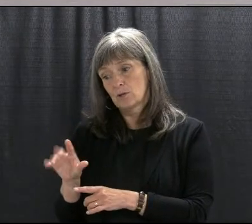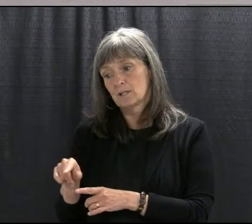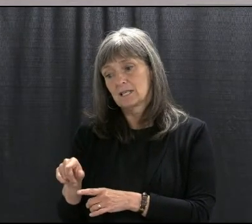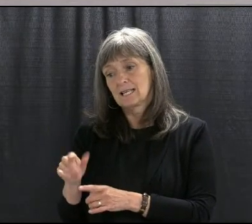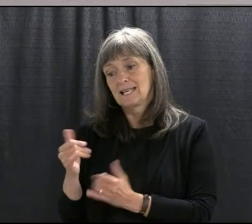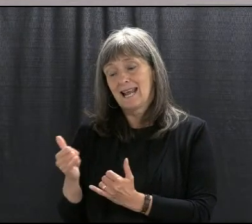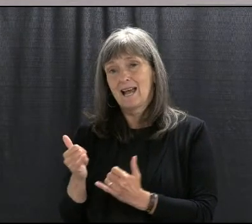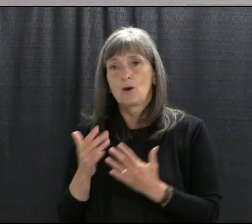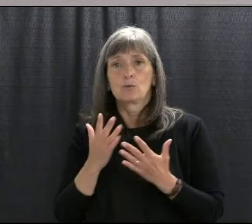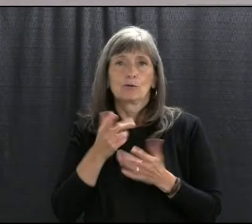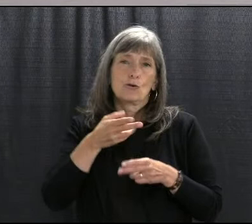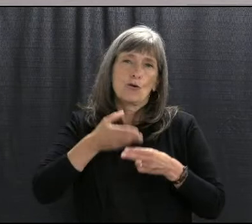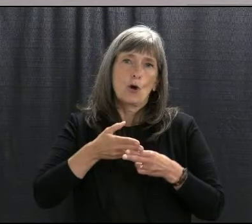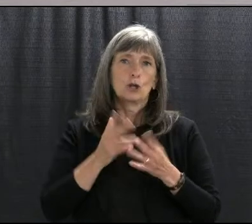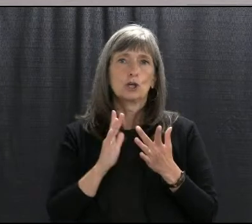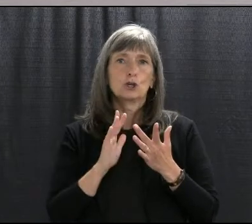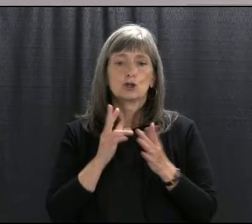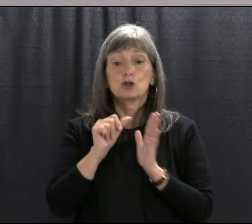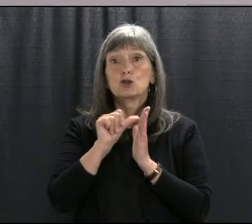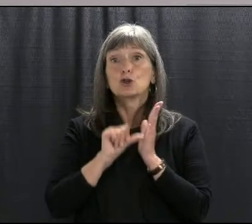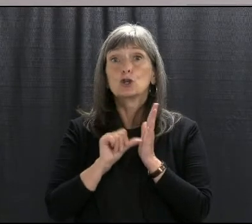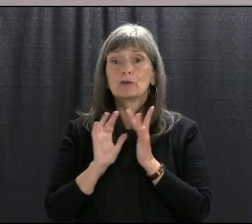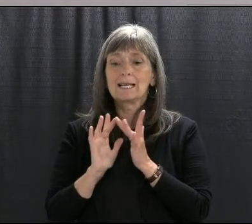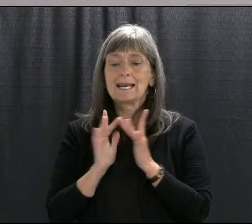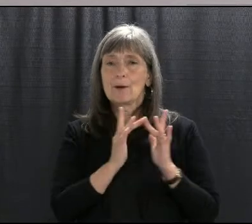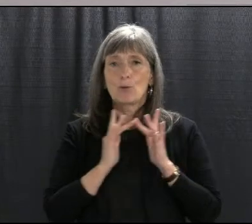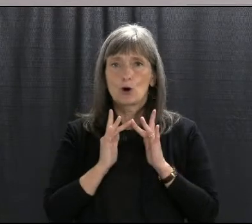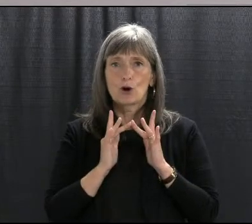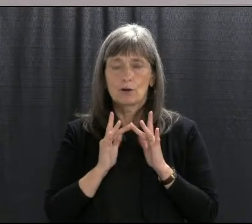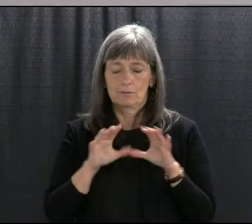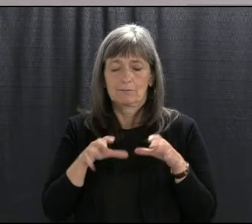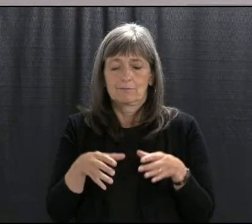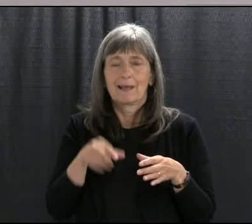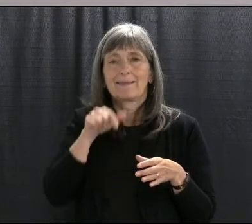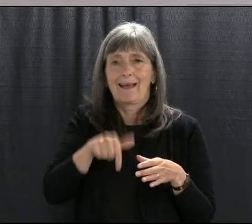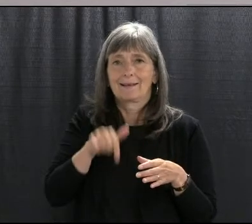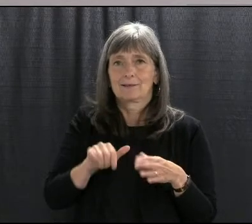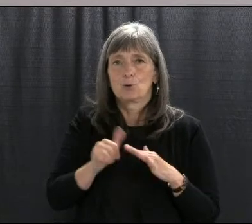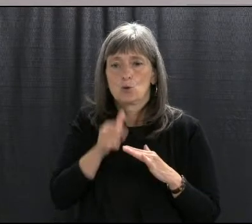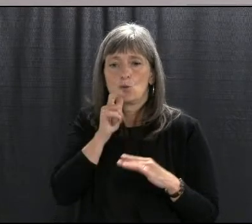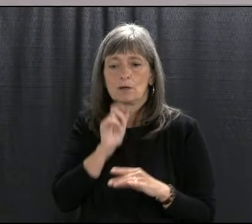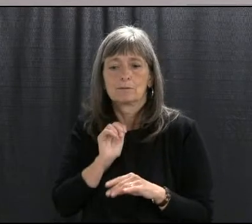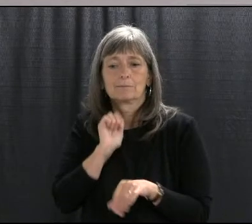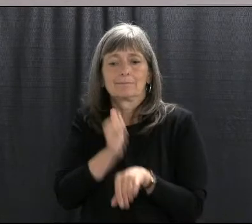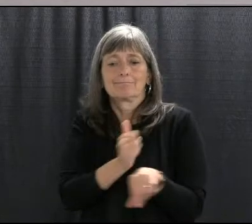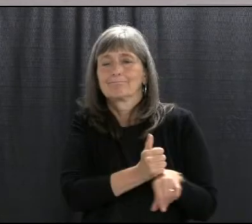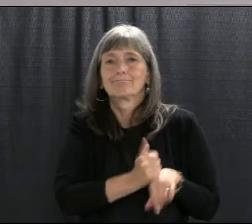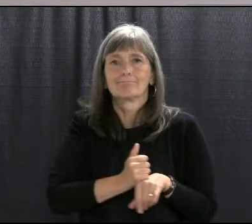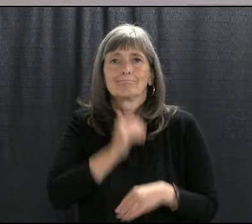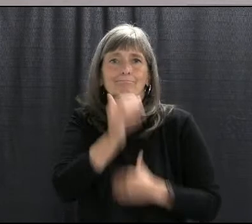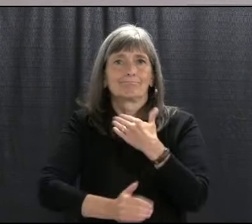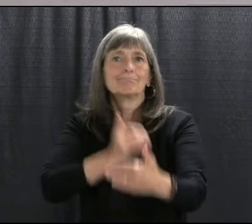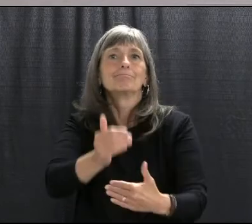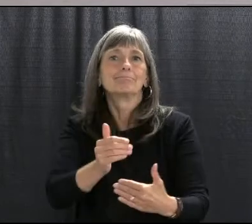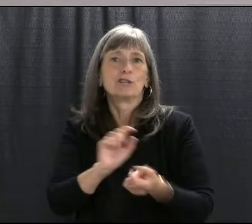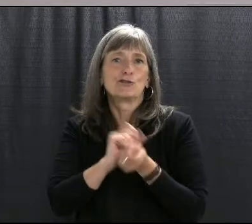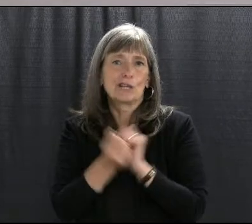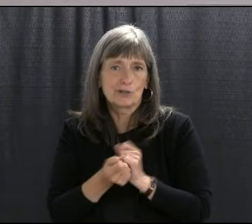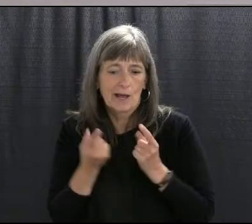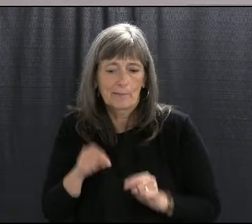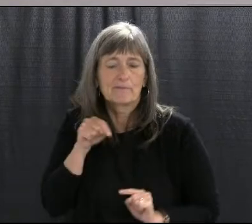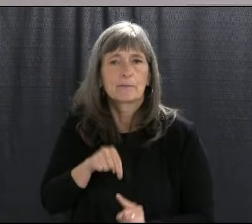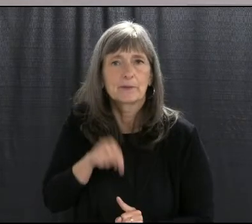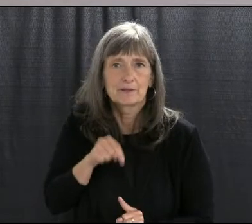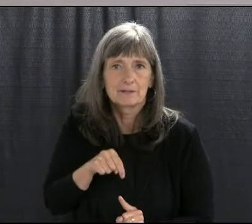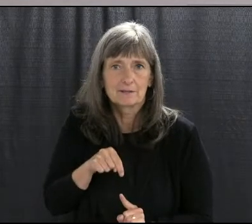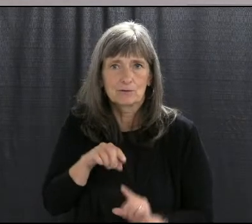surgery network is the basis on which change will occur. And the change will occur based on